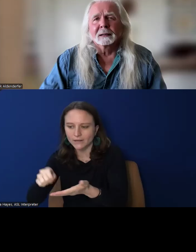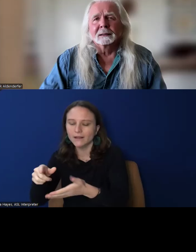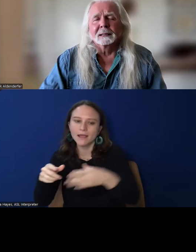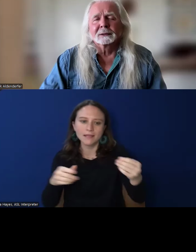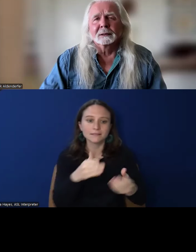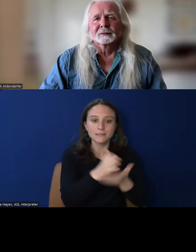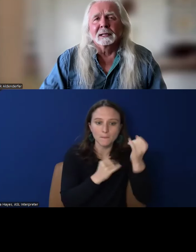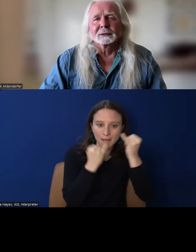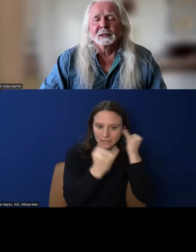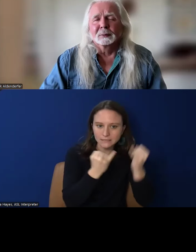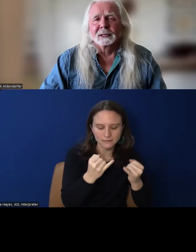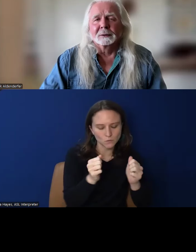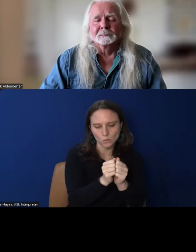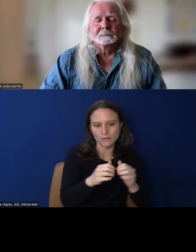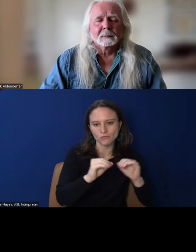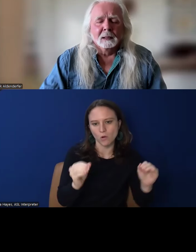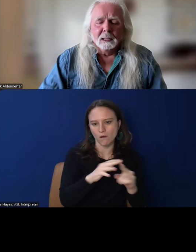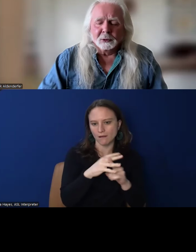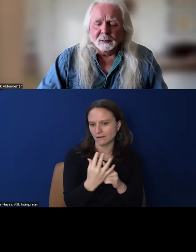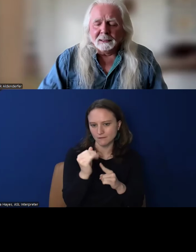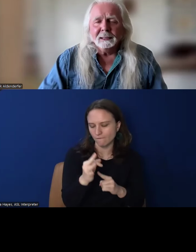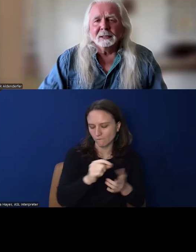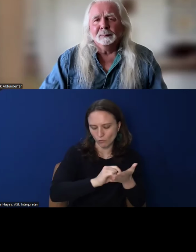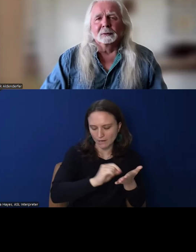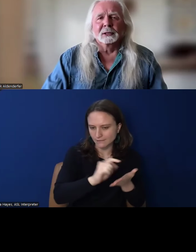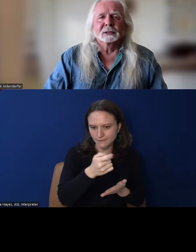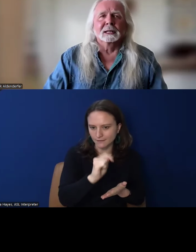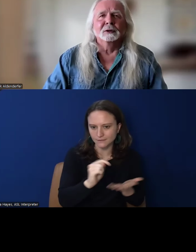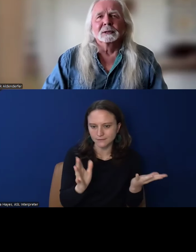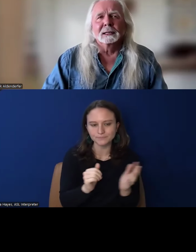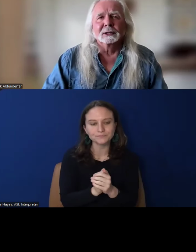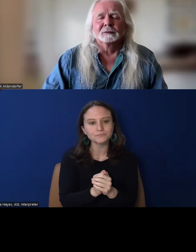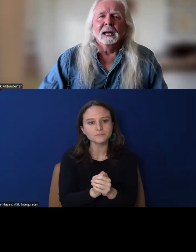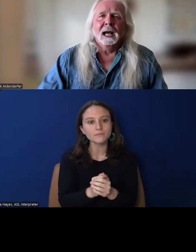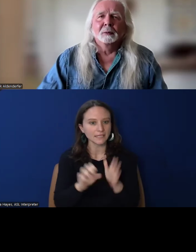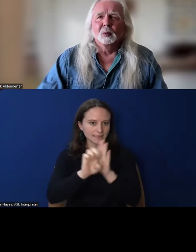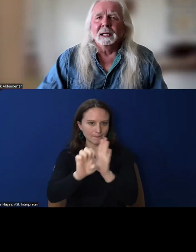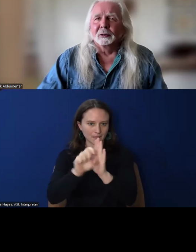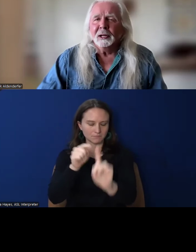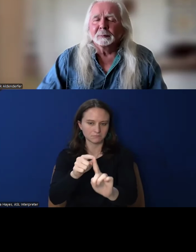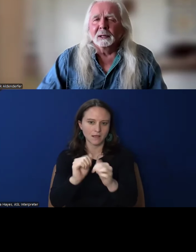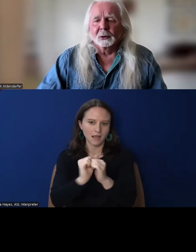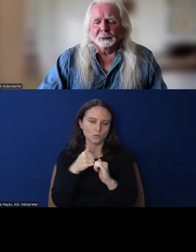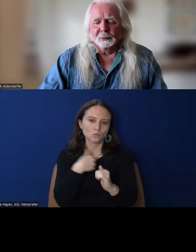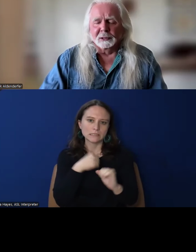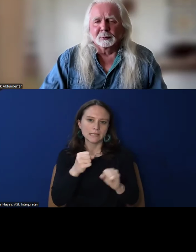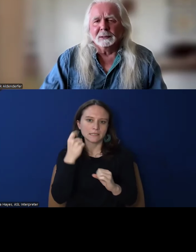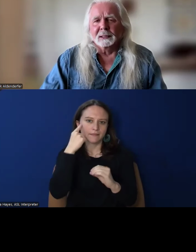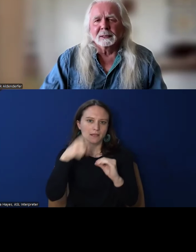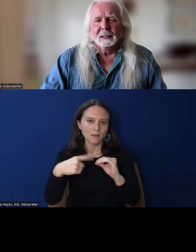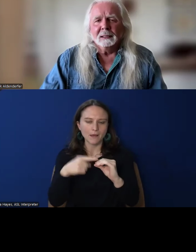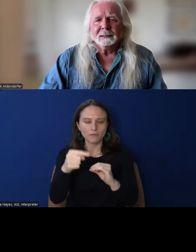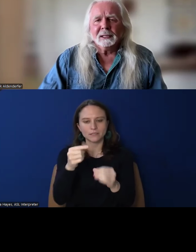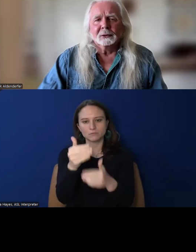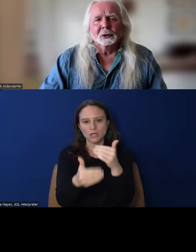the context of text to help us out. So as an example, just to give you a sense of how we can think about going through this